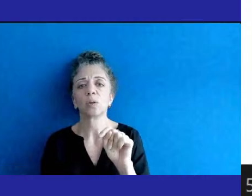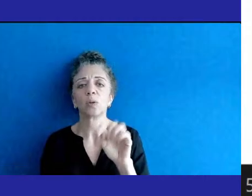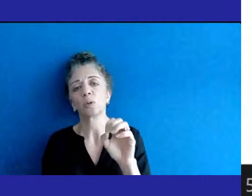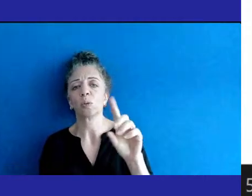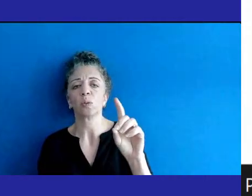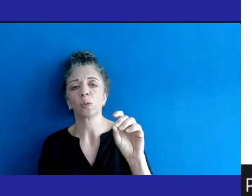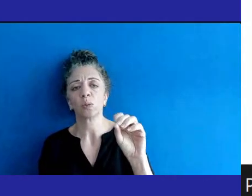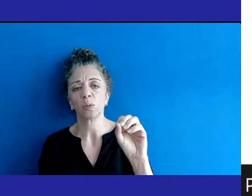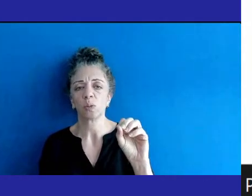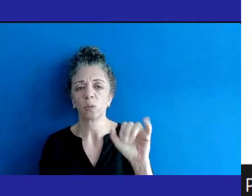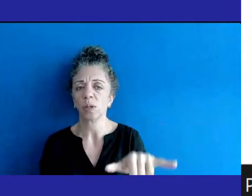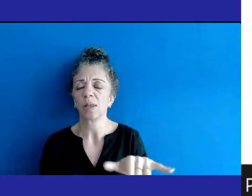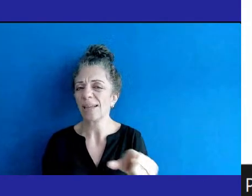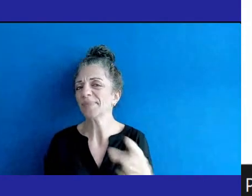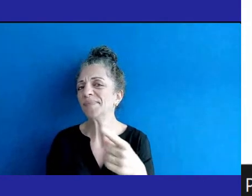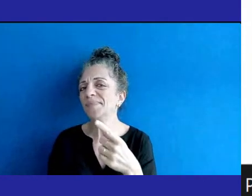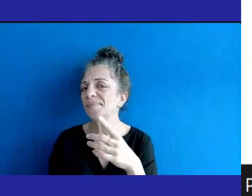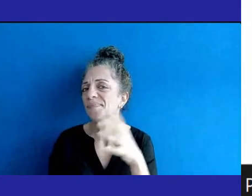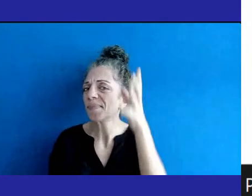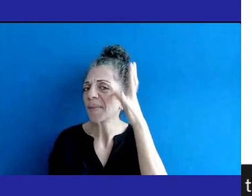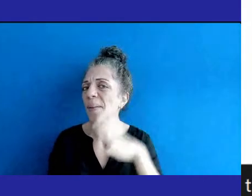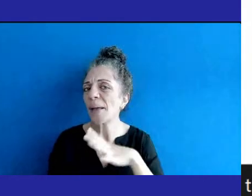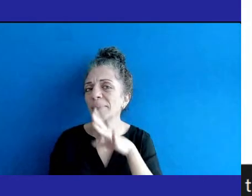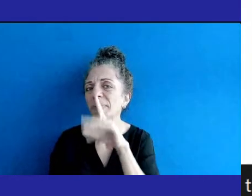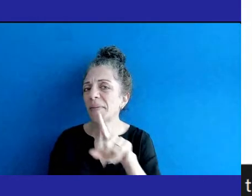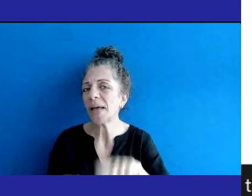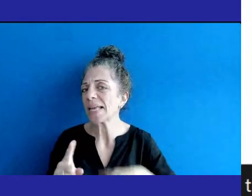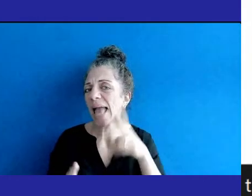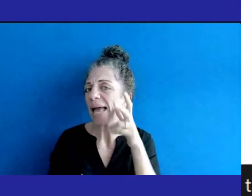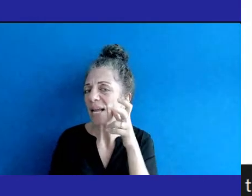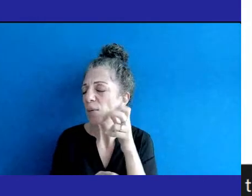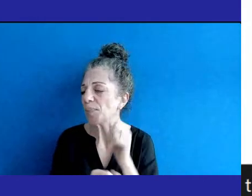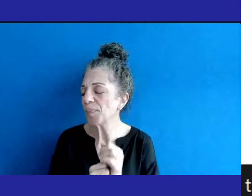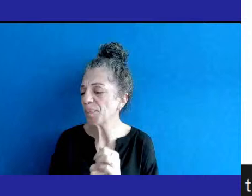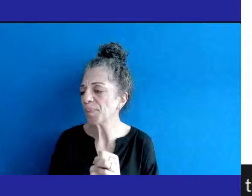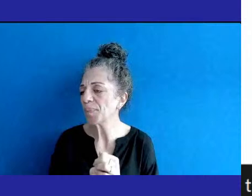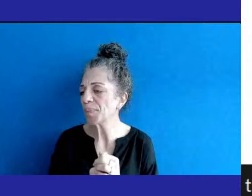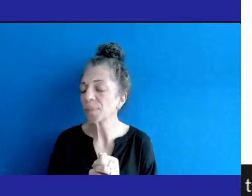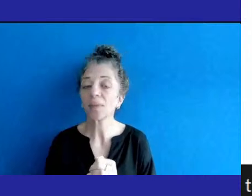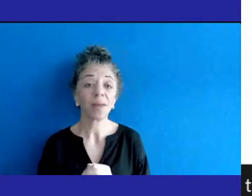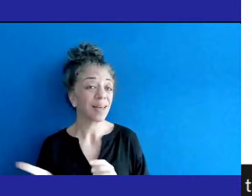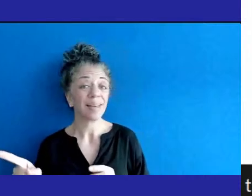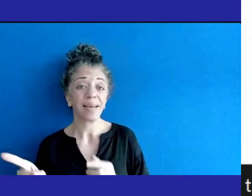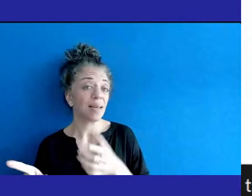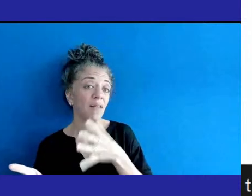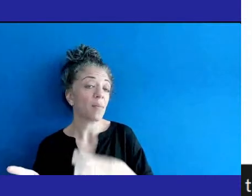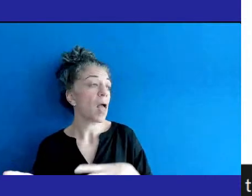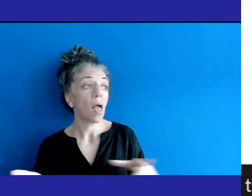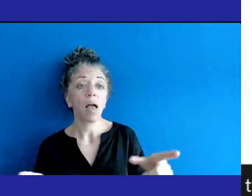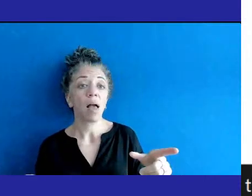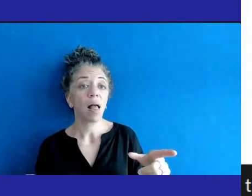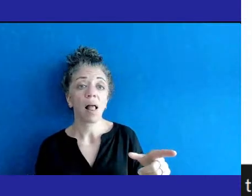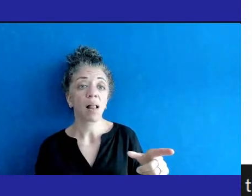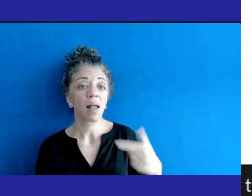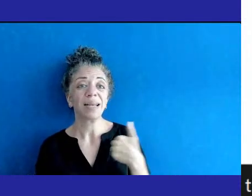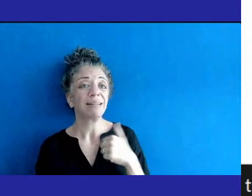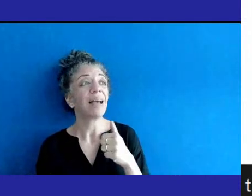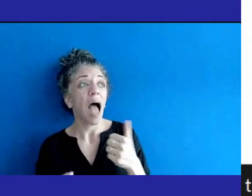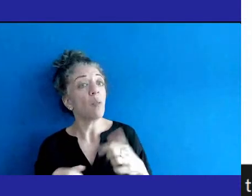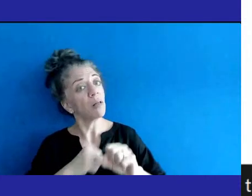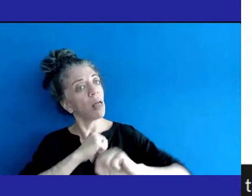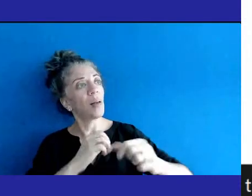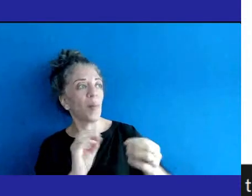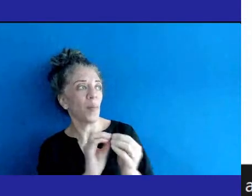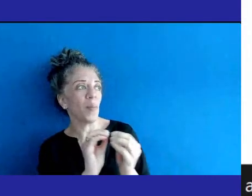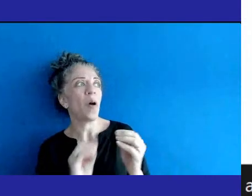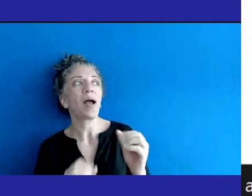back. They're just pending, and then all of a sudden it's there. It is, and to further elaborate, it's not a good use of our resources. We don't want to spend